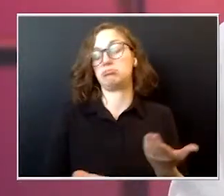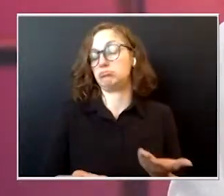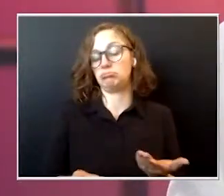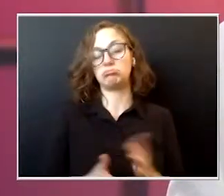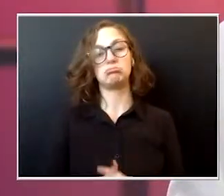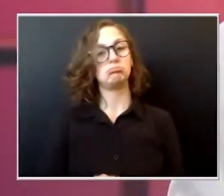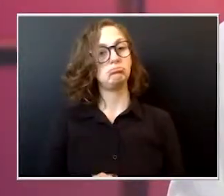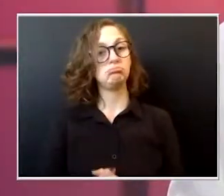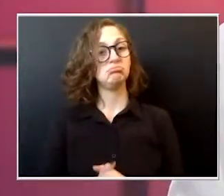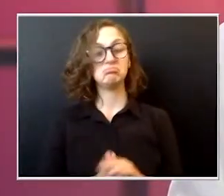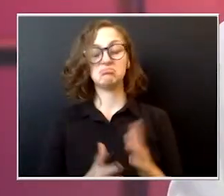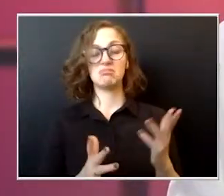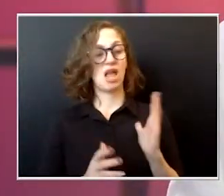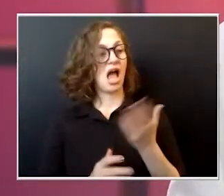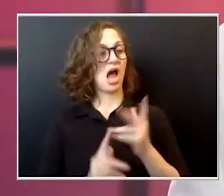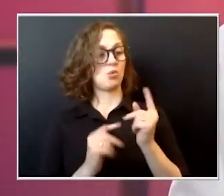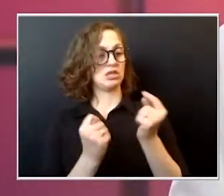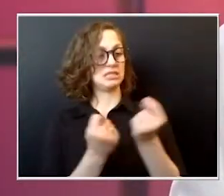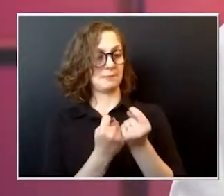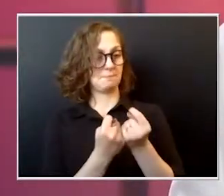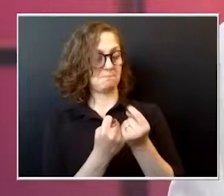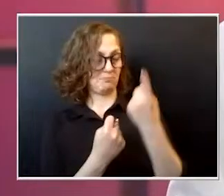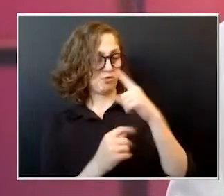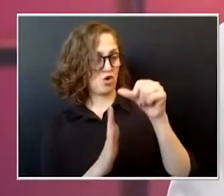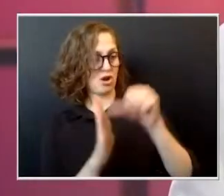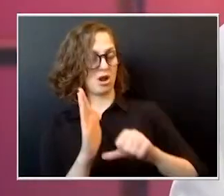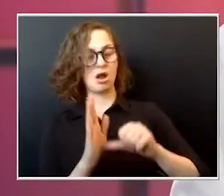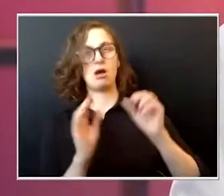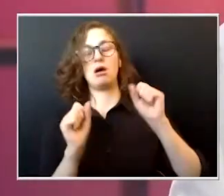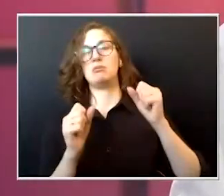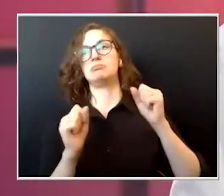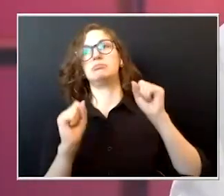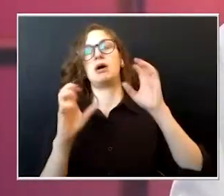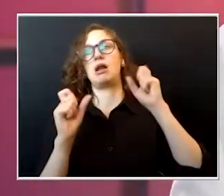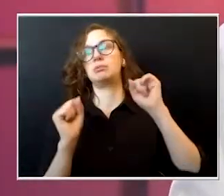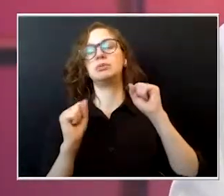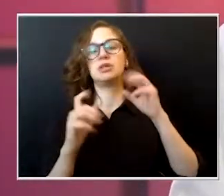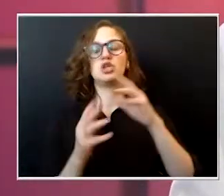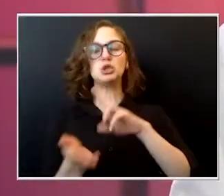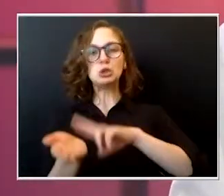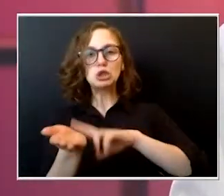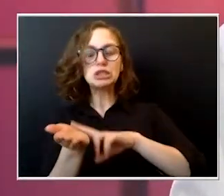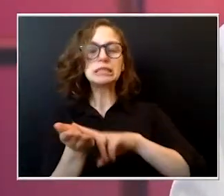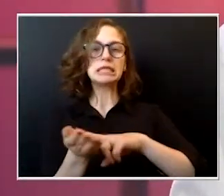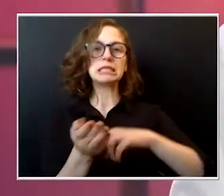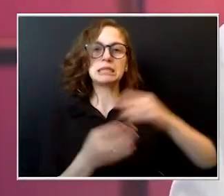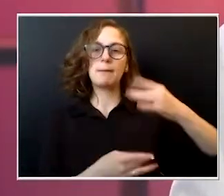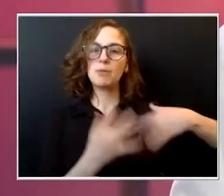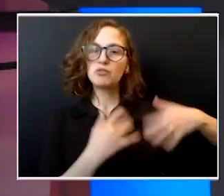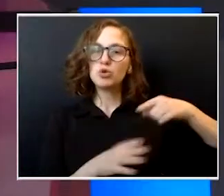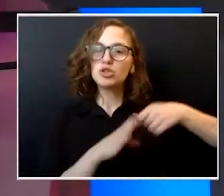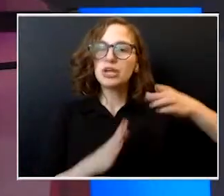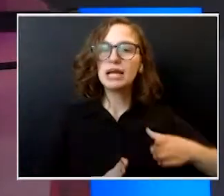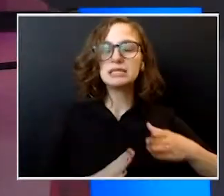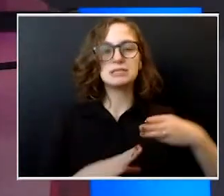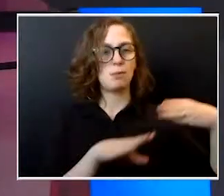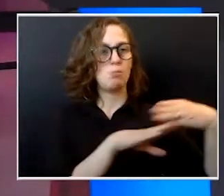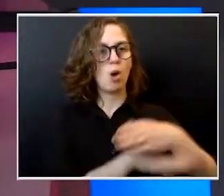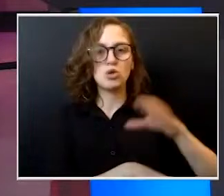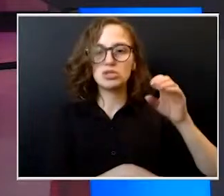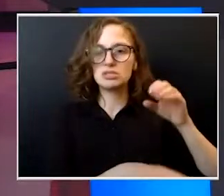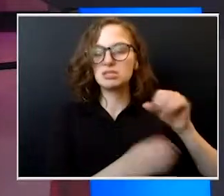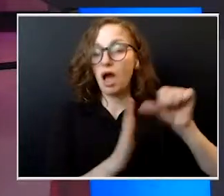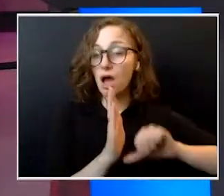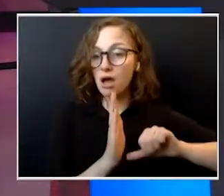that involves nurses, perfusionists. Our post-operative ICU care is spot on for those patients. Wow, it must